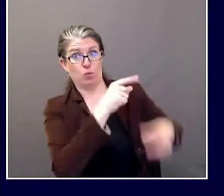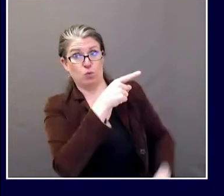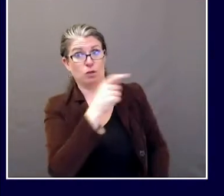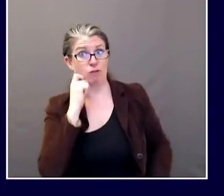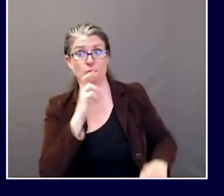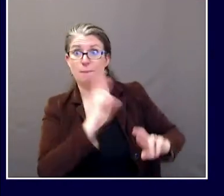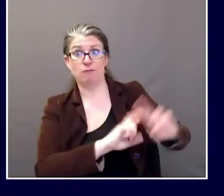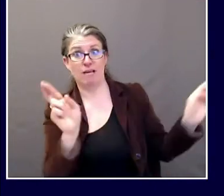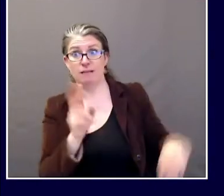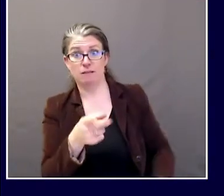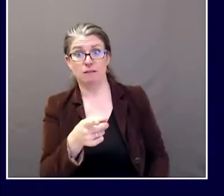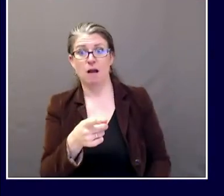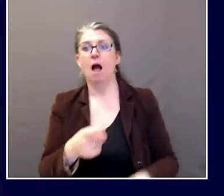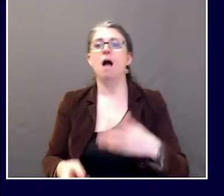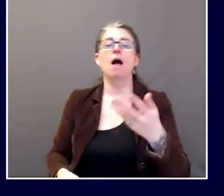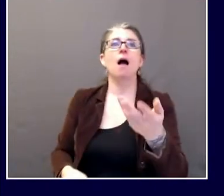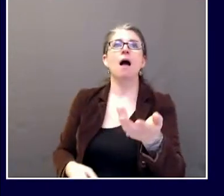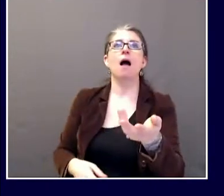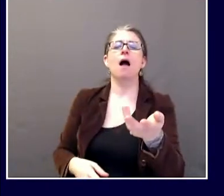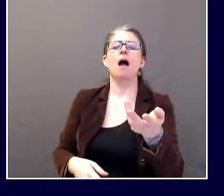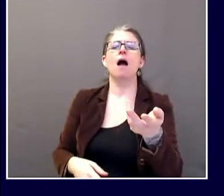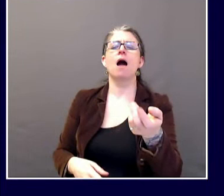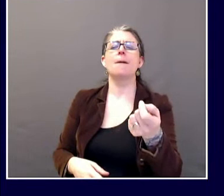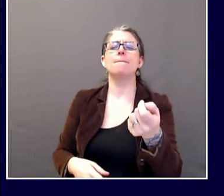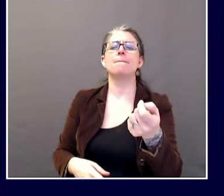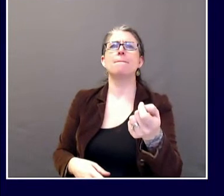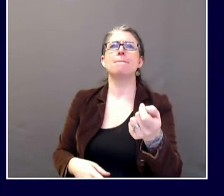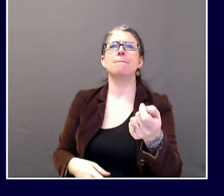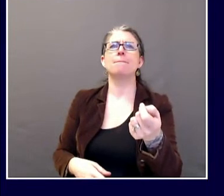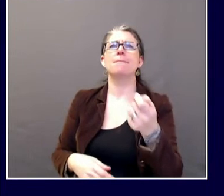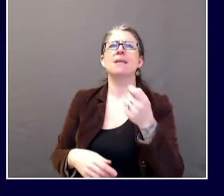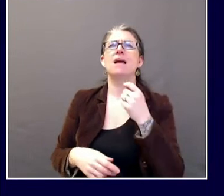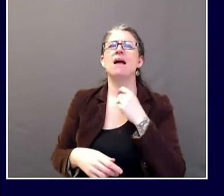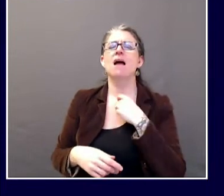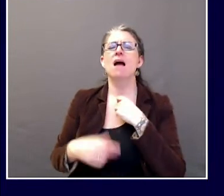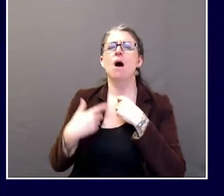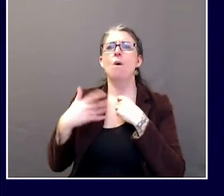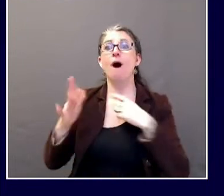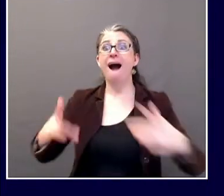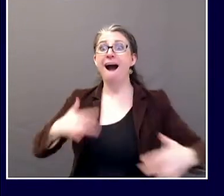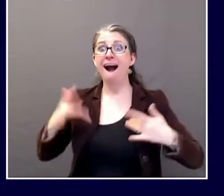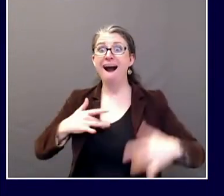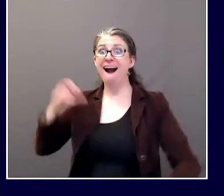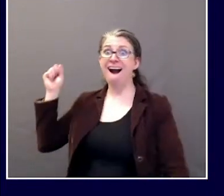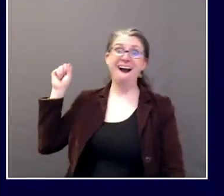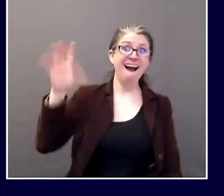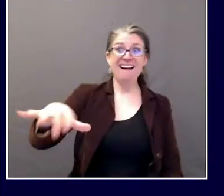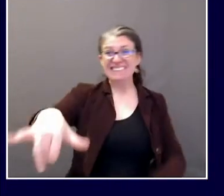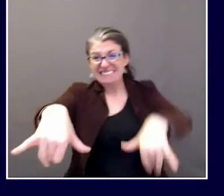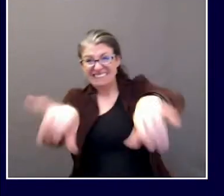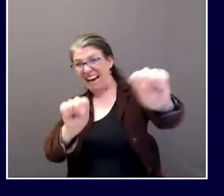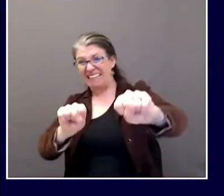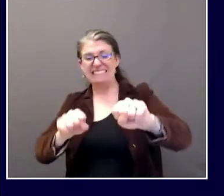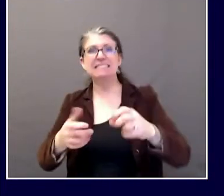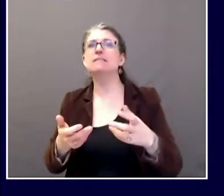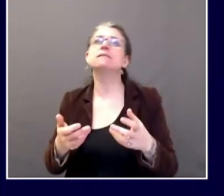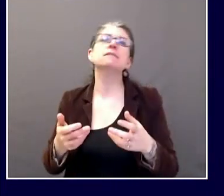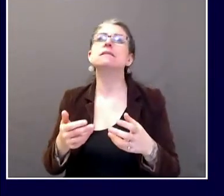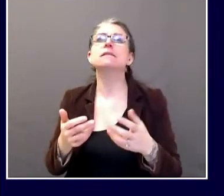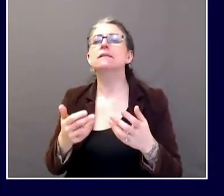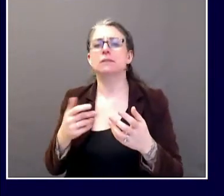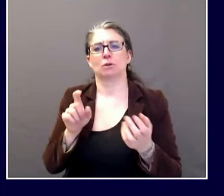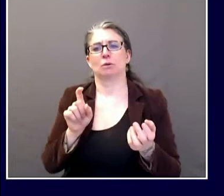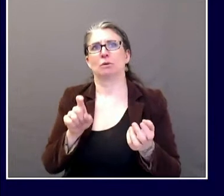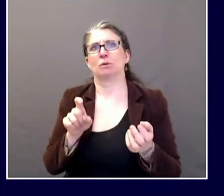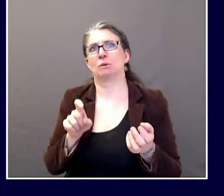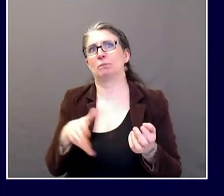am speaking, but I don't want to overspeak and overpromise. But we're down to the last couple of hours getting that dashboard set up,